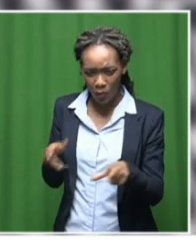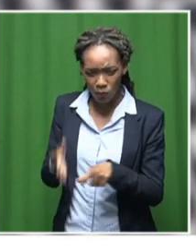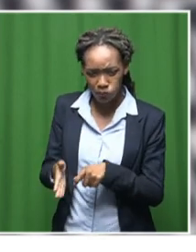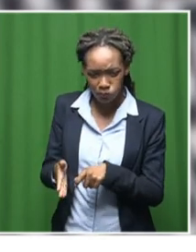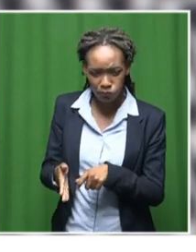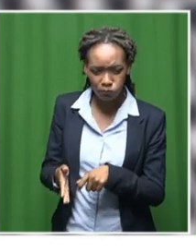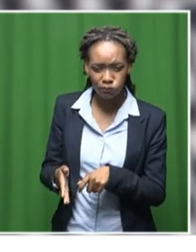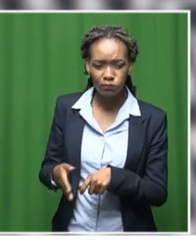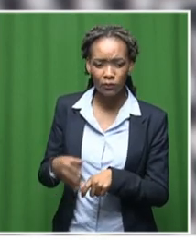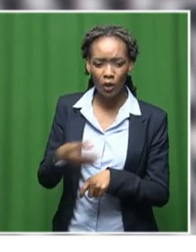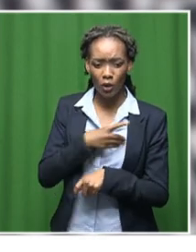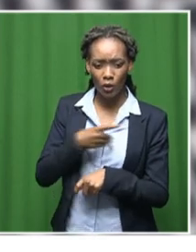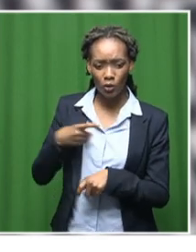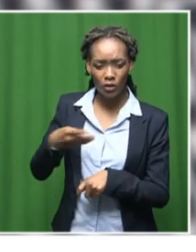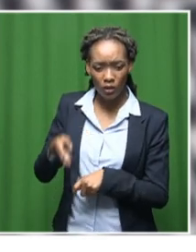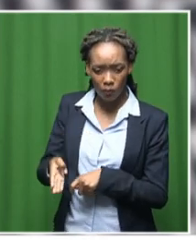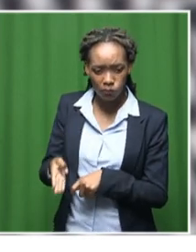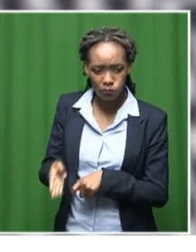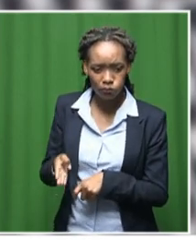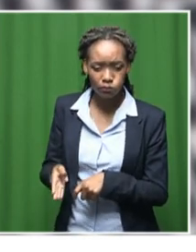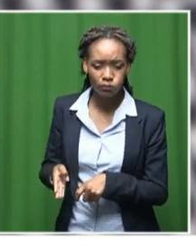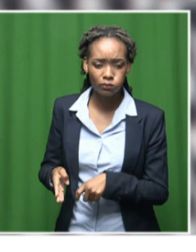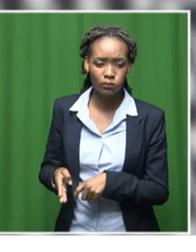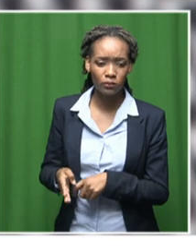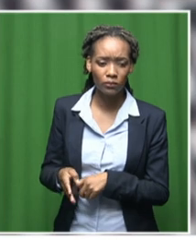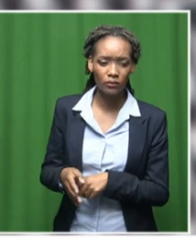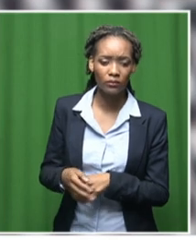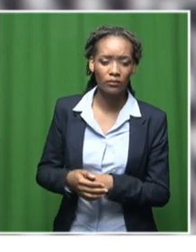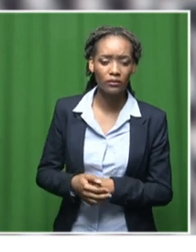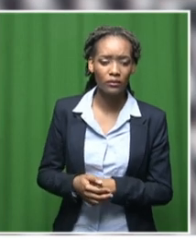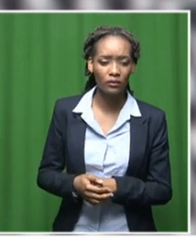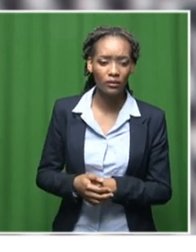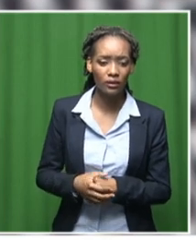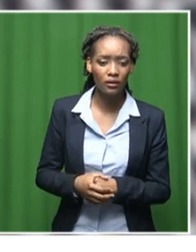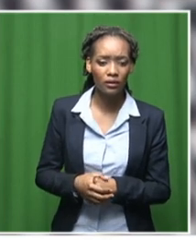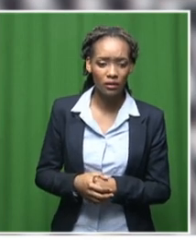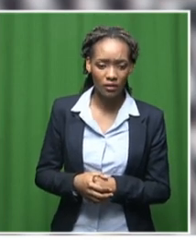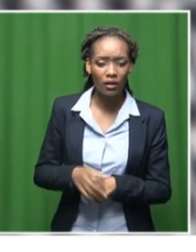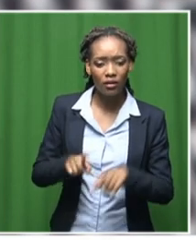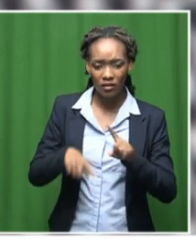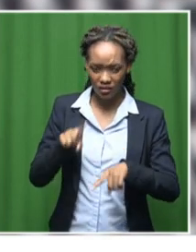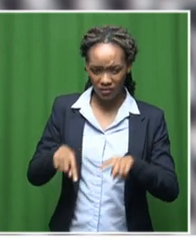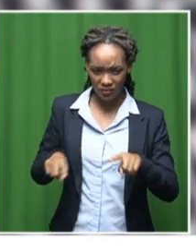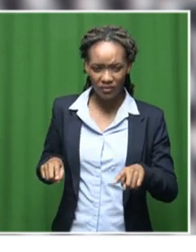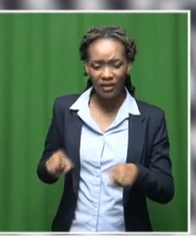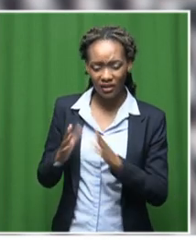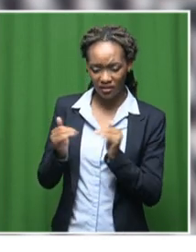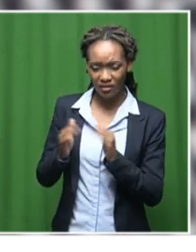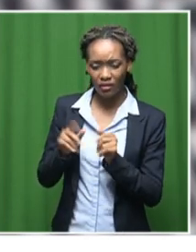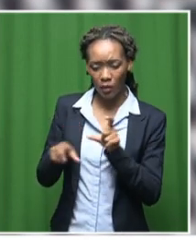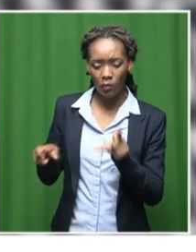doctors. It's just a vibrant town. And I mean, these characters we get to see,